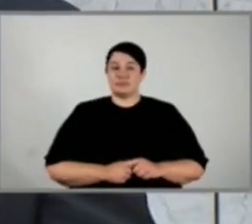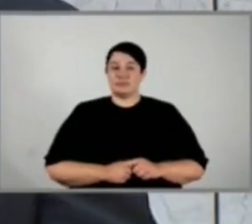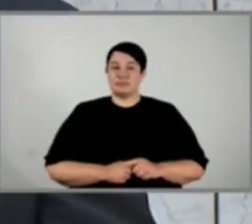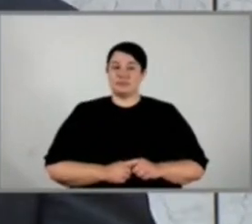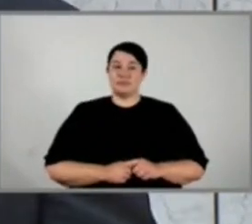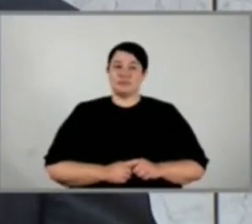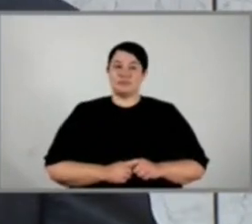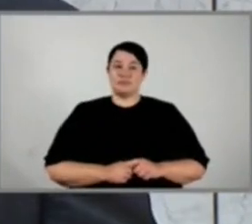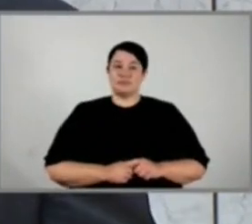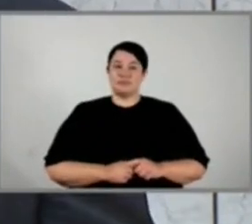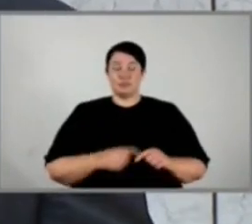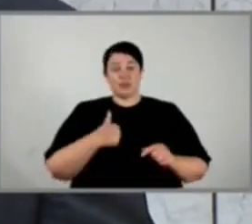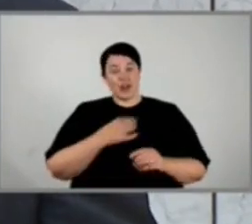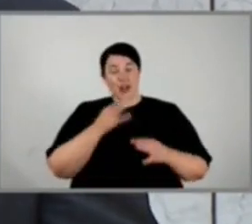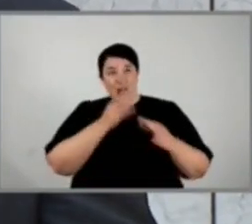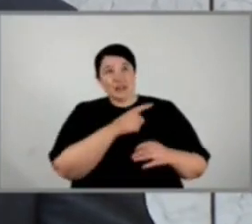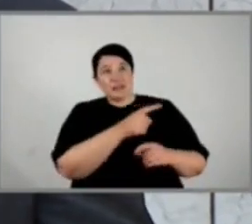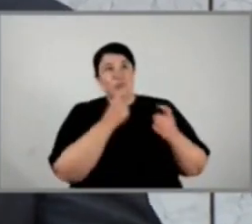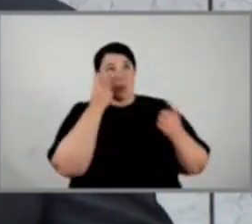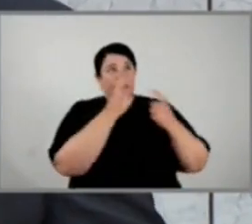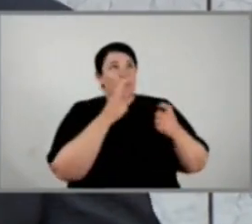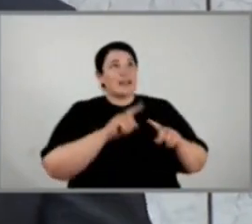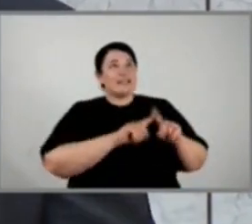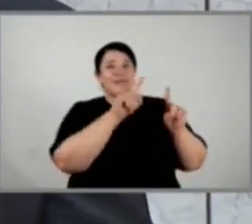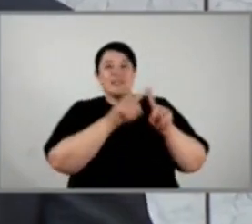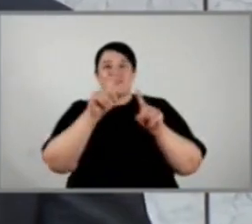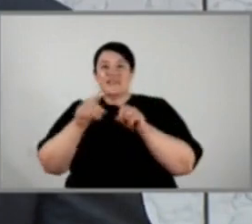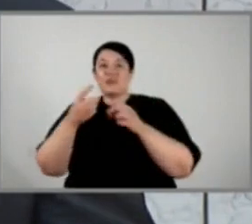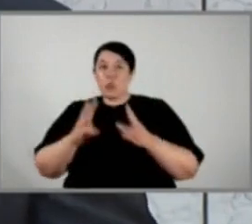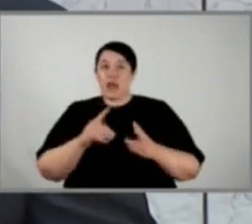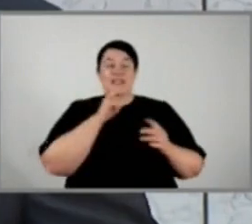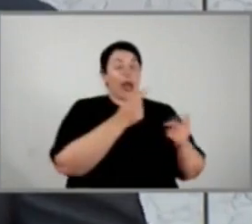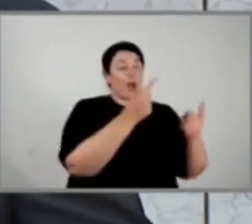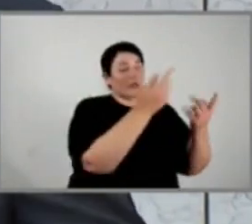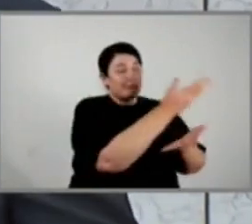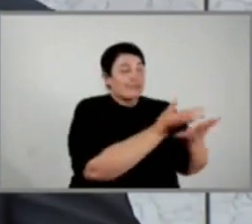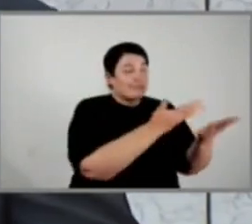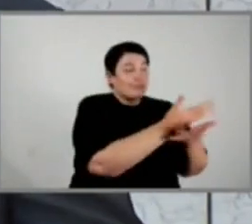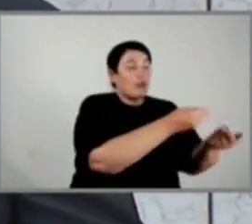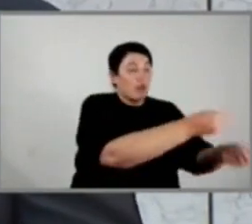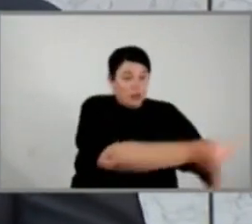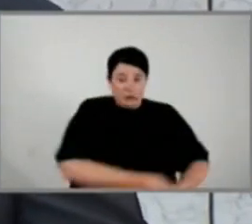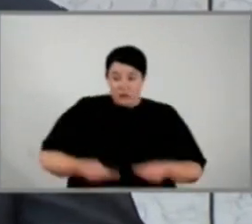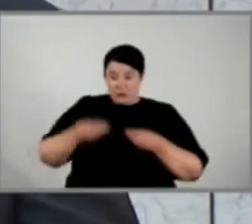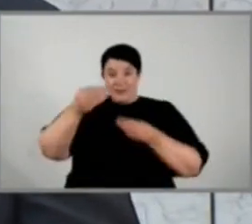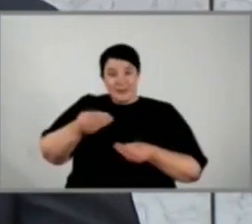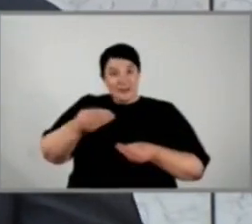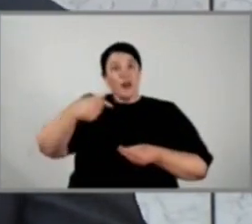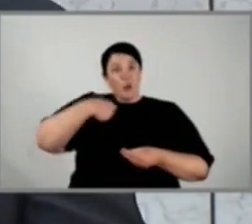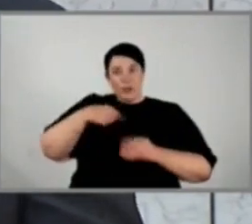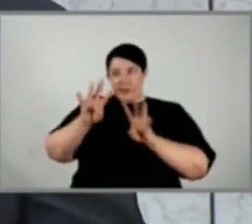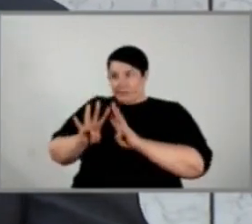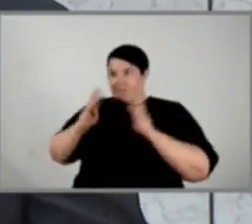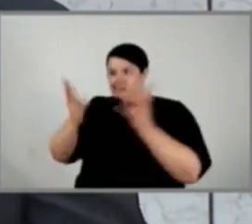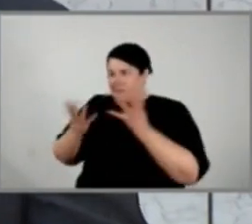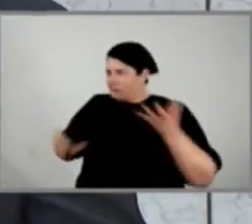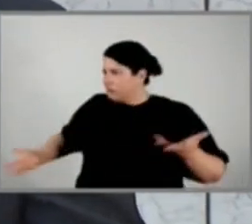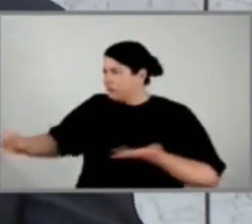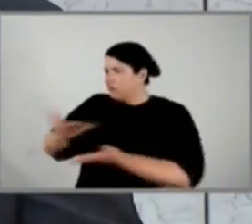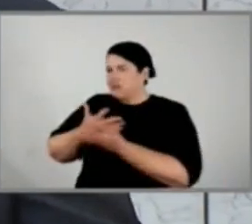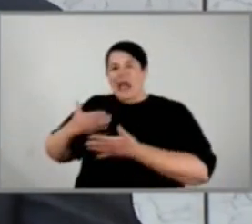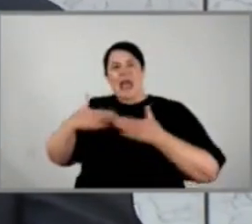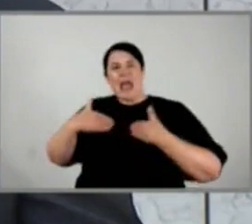them to think about new ways of doing things, and they'll bring that back to the National Cabinet. The AHPPC, Paul, which you lead, will